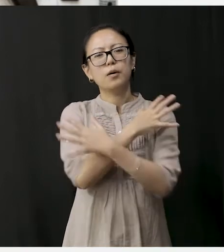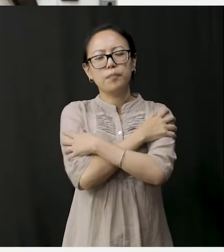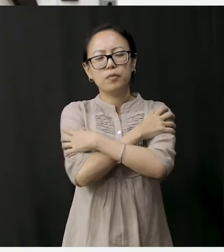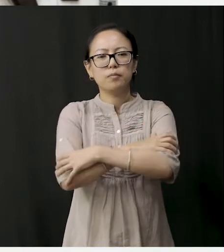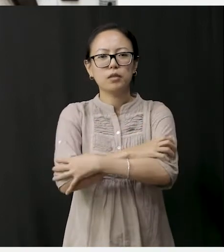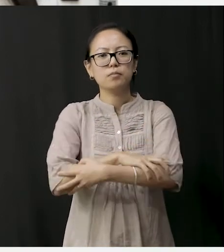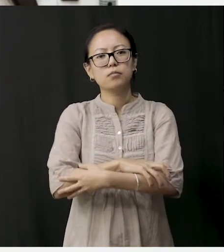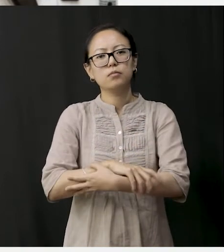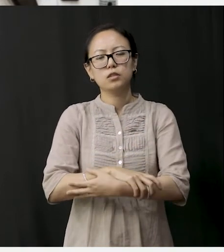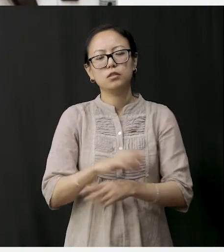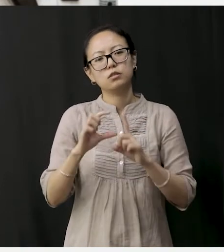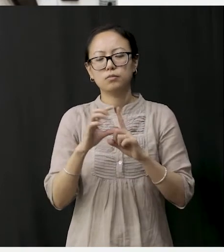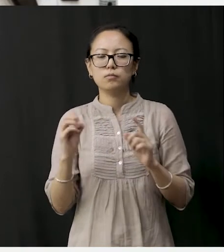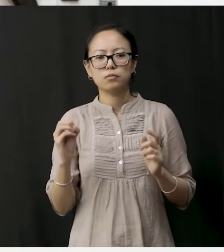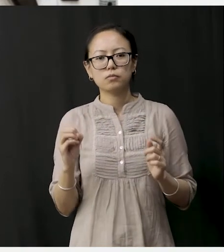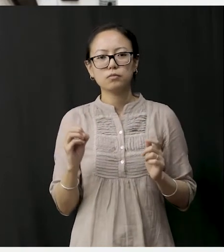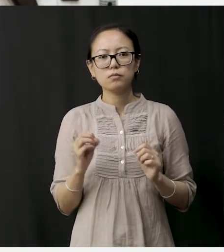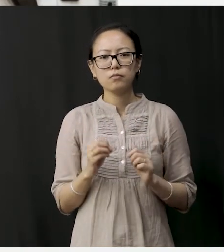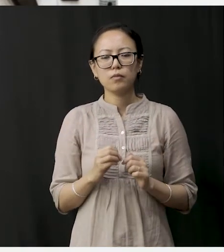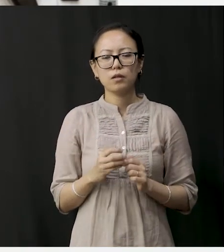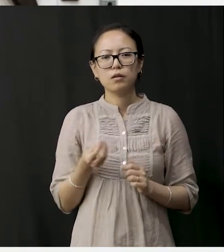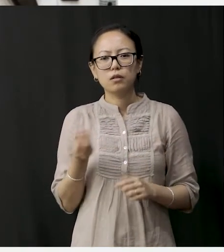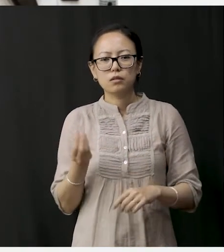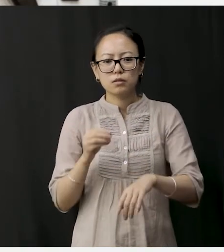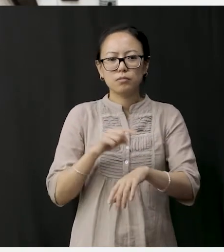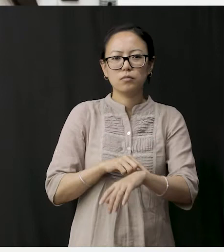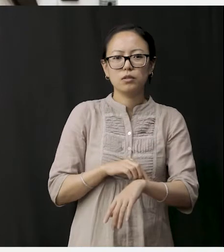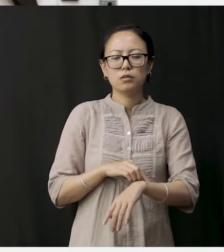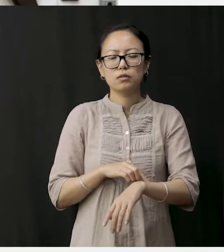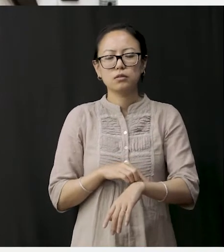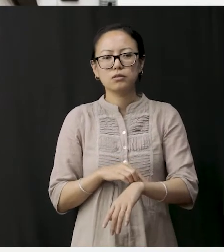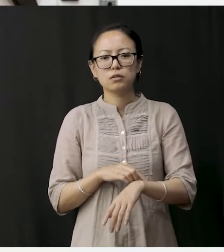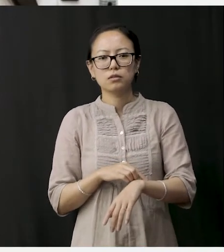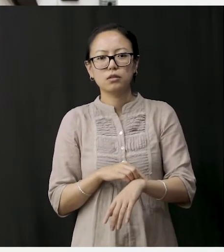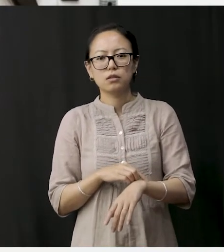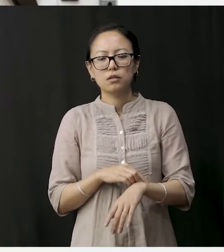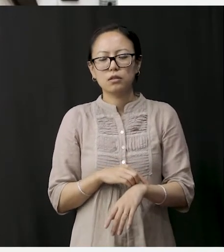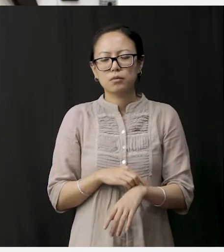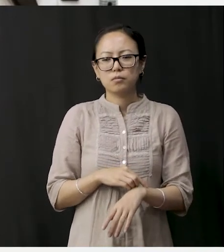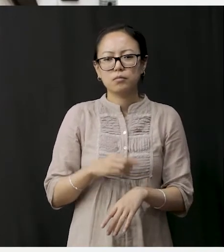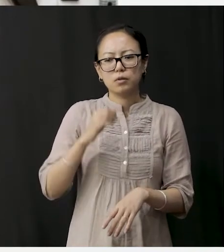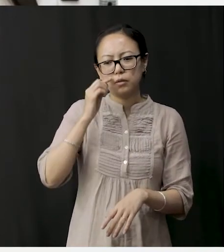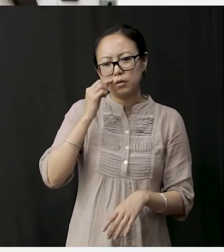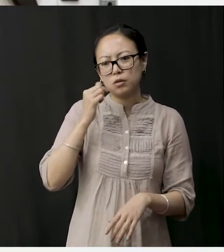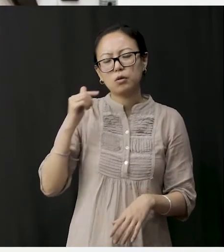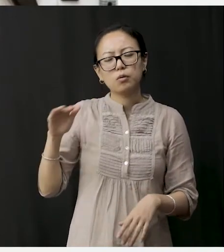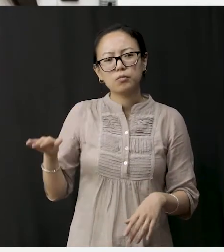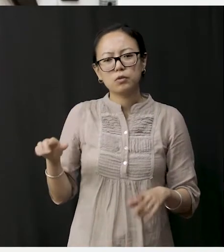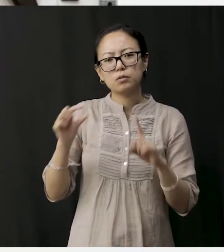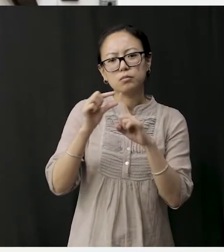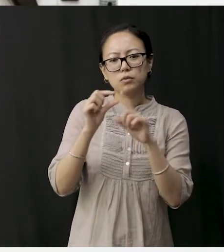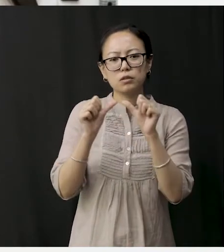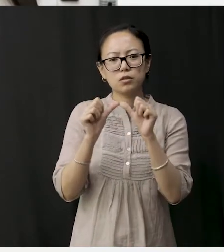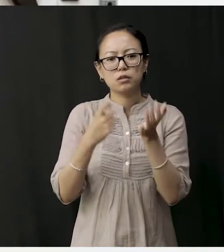massage, okay. In sometimes even the boys, they can also go to parlor. There are certain places where the boys can also go and cut